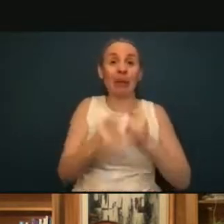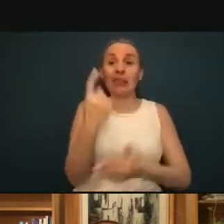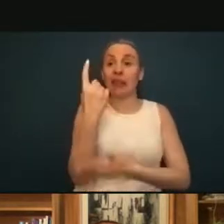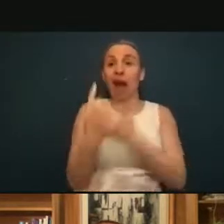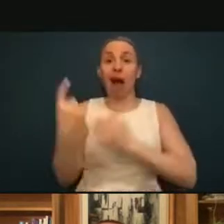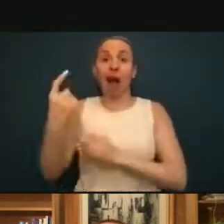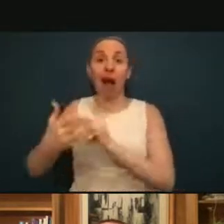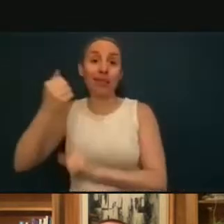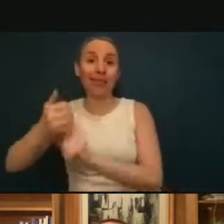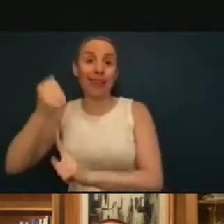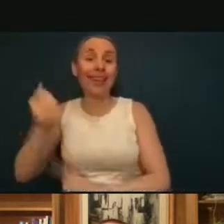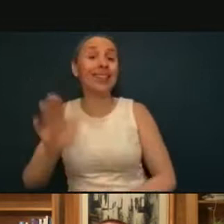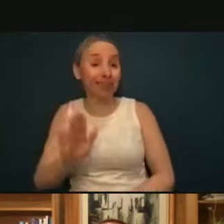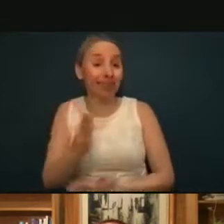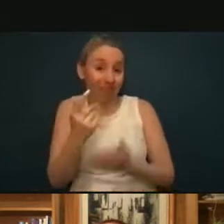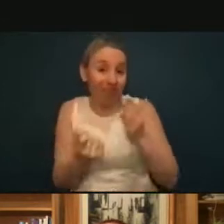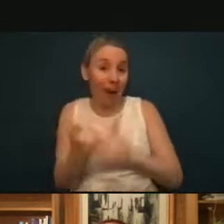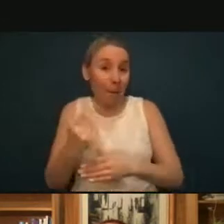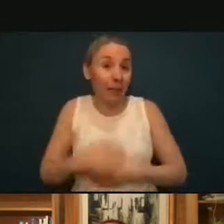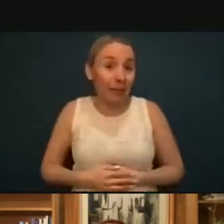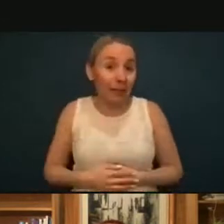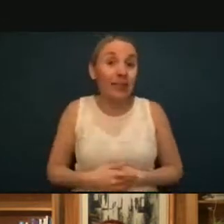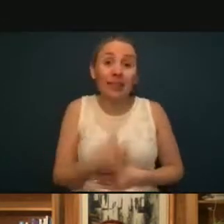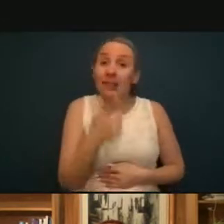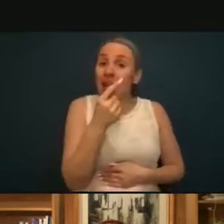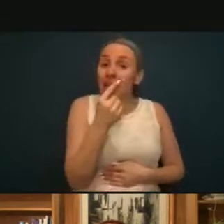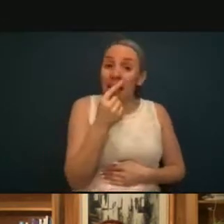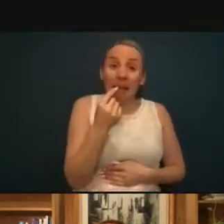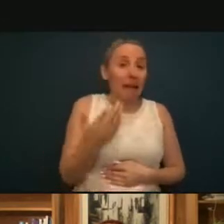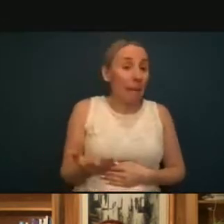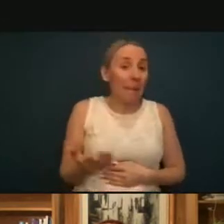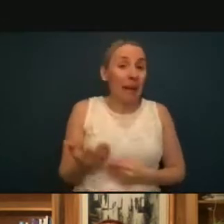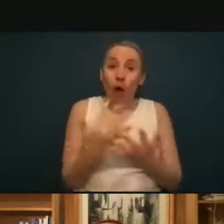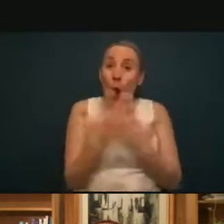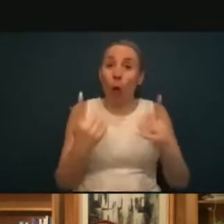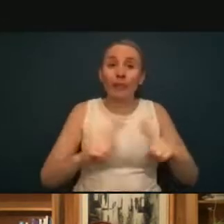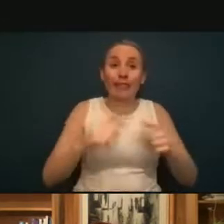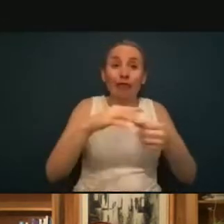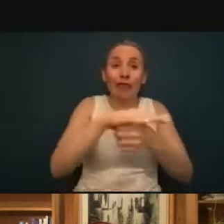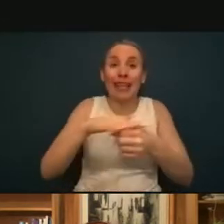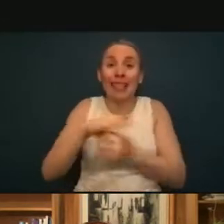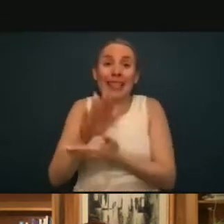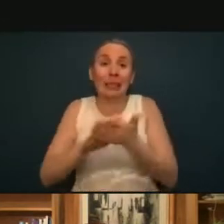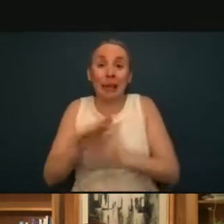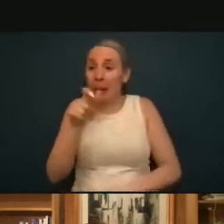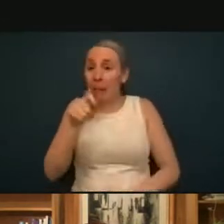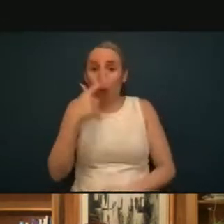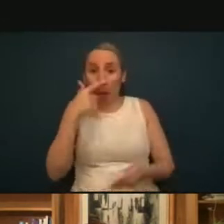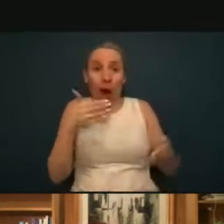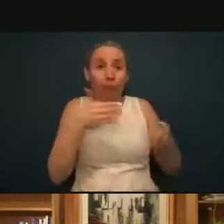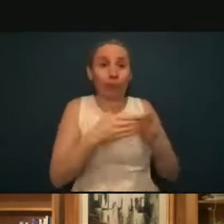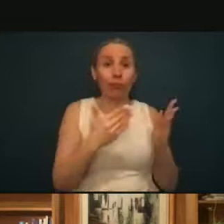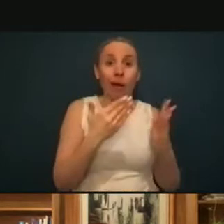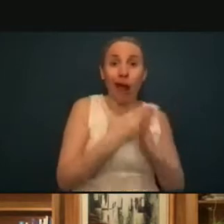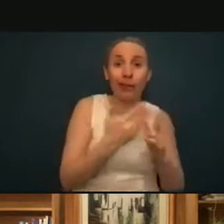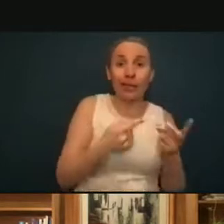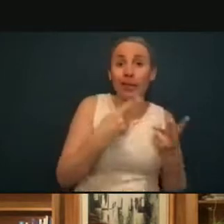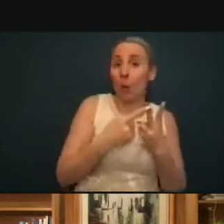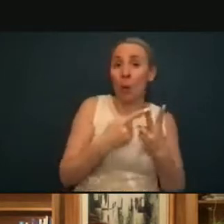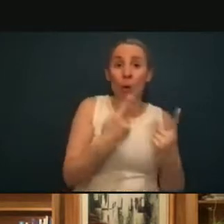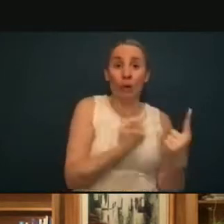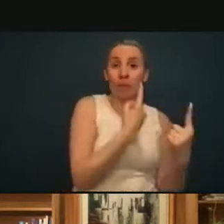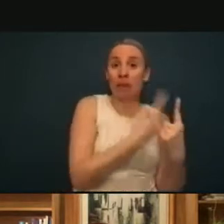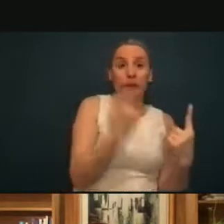of situations and settings, from limited physical access to a limited understanding of the support